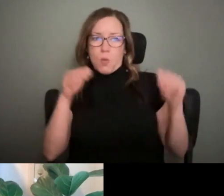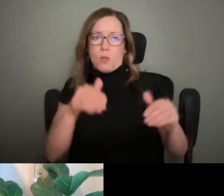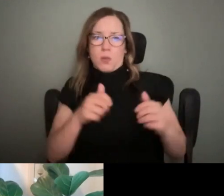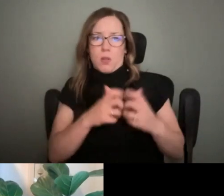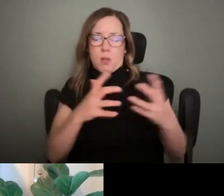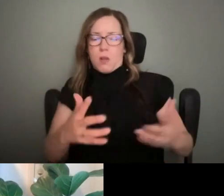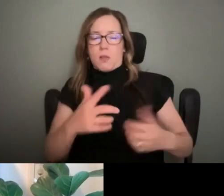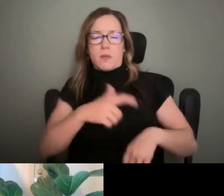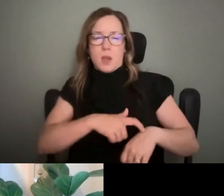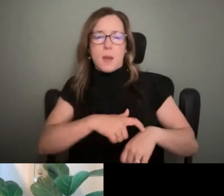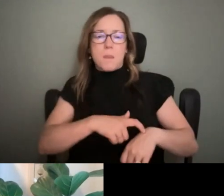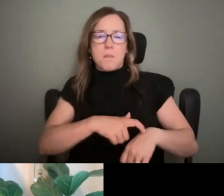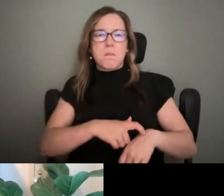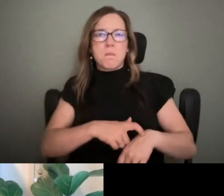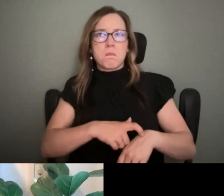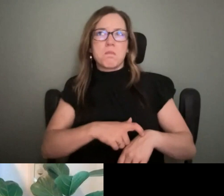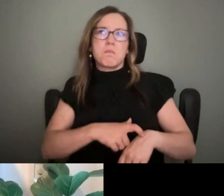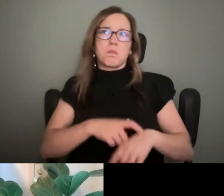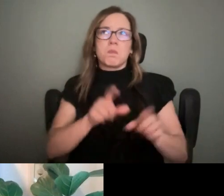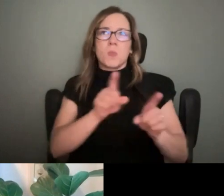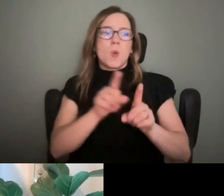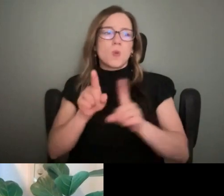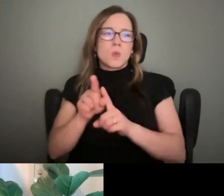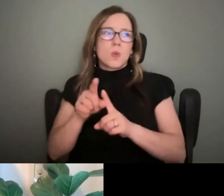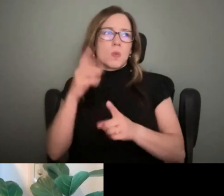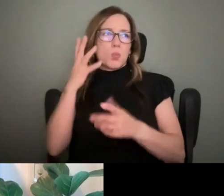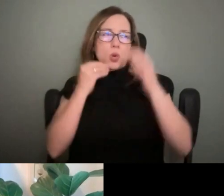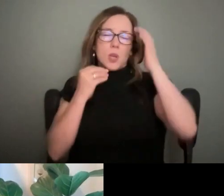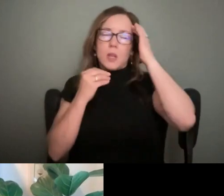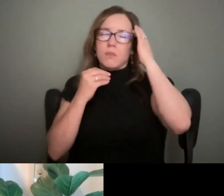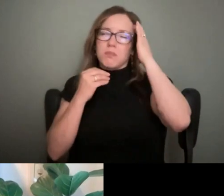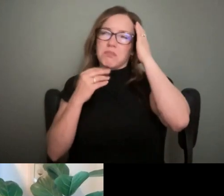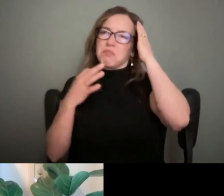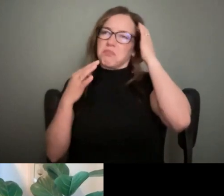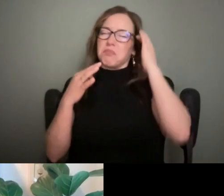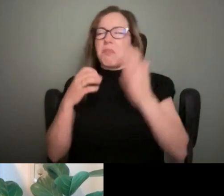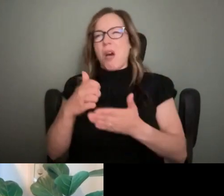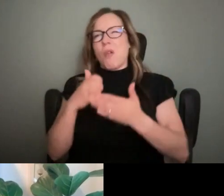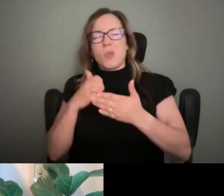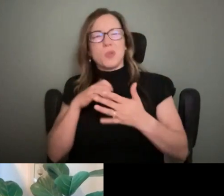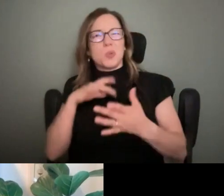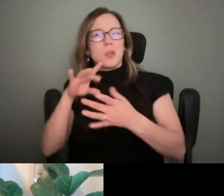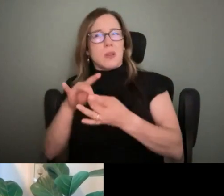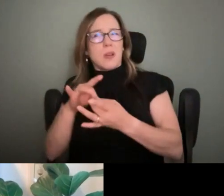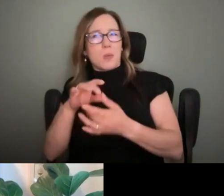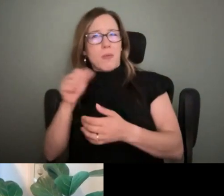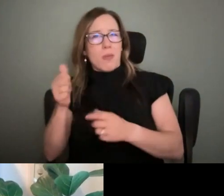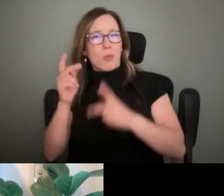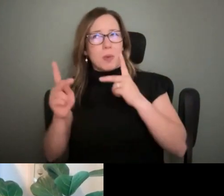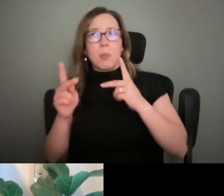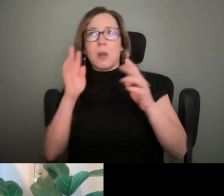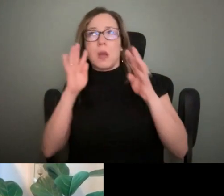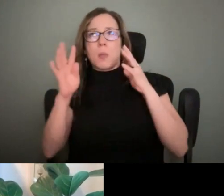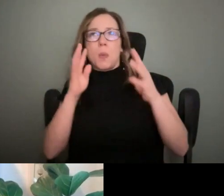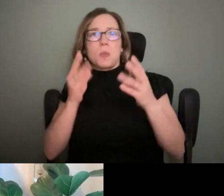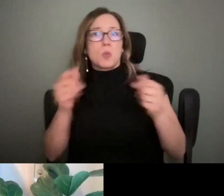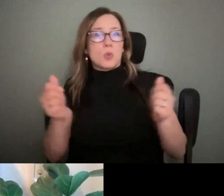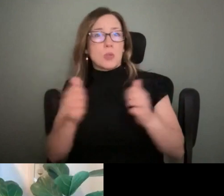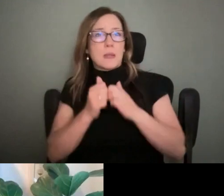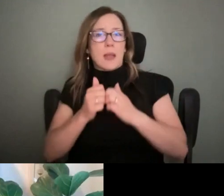on, and I would think that would also be a really helpful way to connect with others and to even kind of come up with solutions